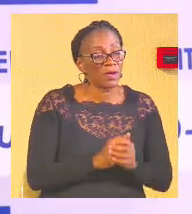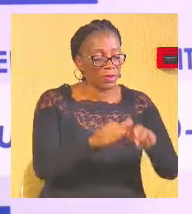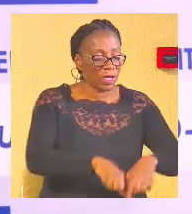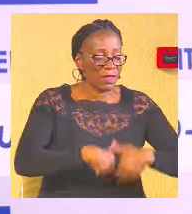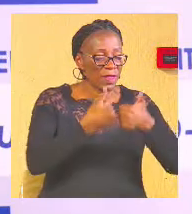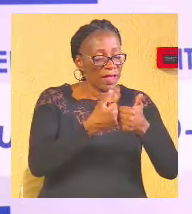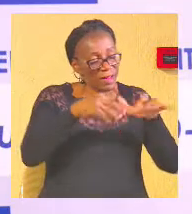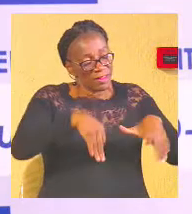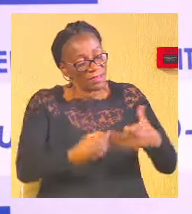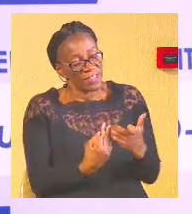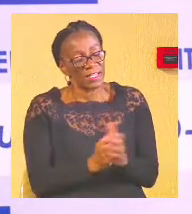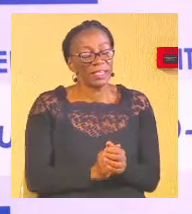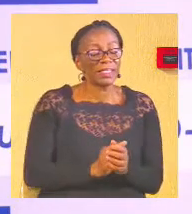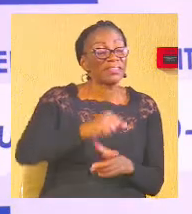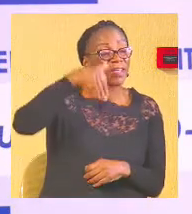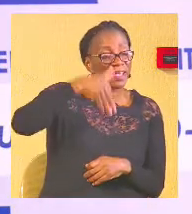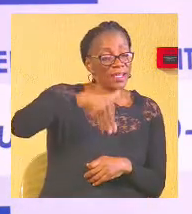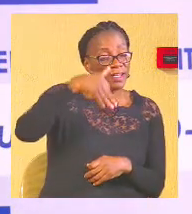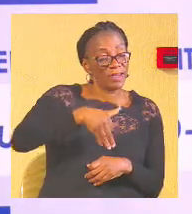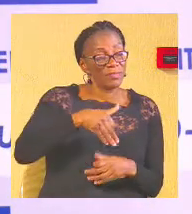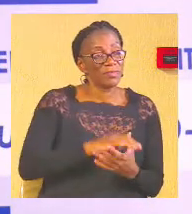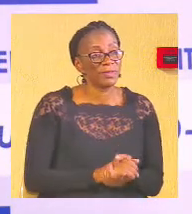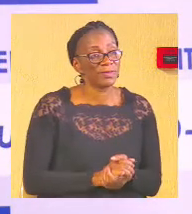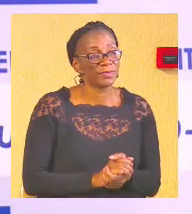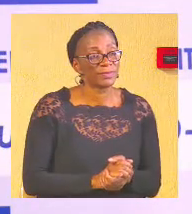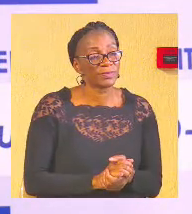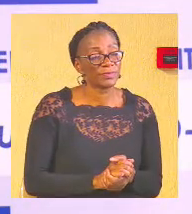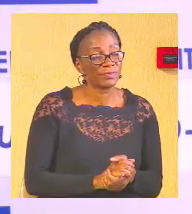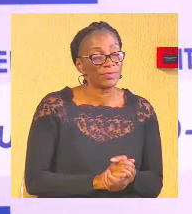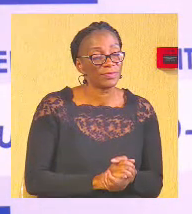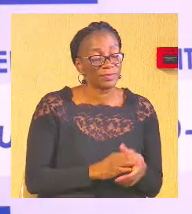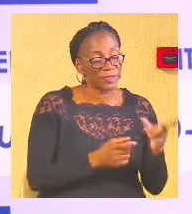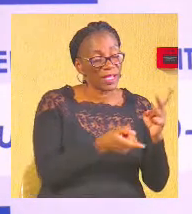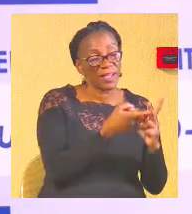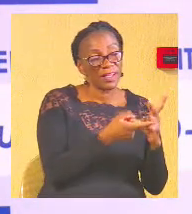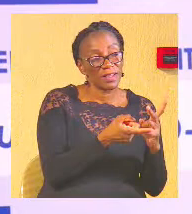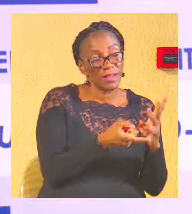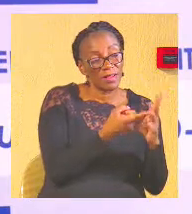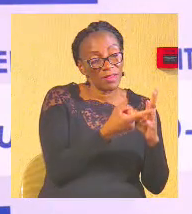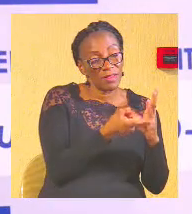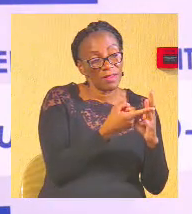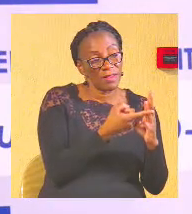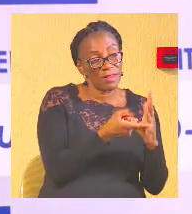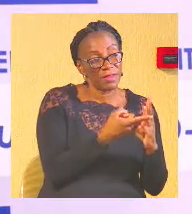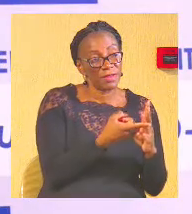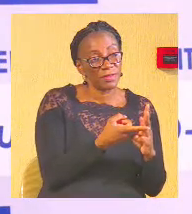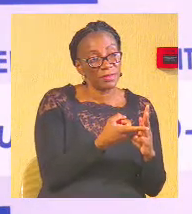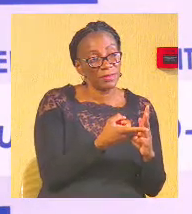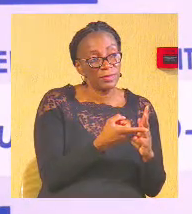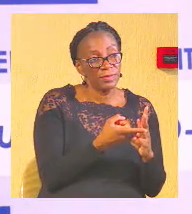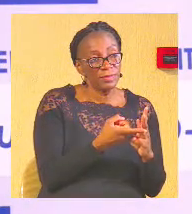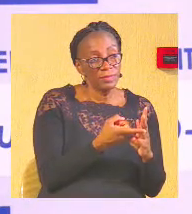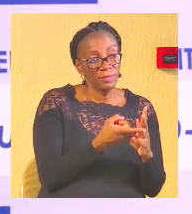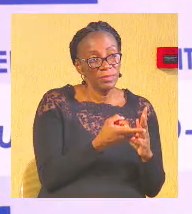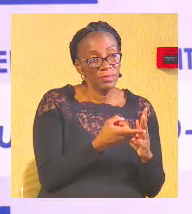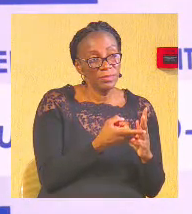country from COVID-19. And also just to find out, although we talk about being ready in terms of